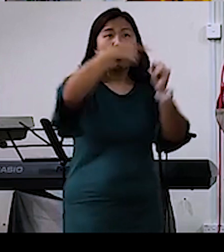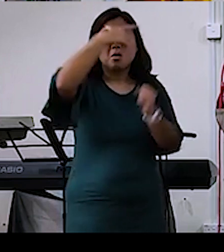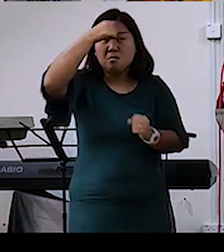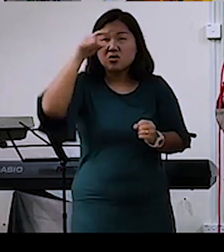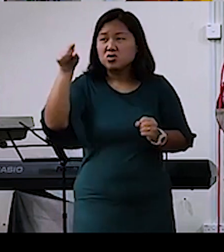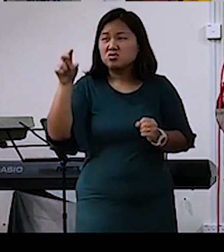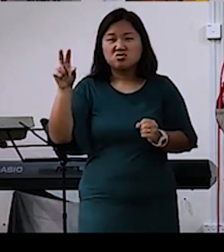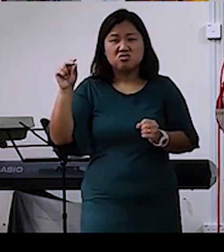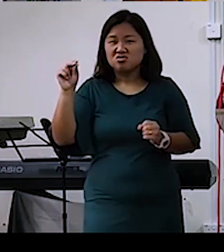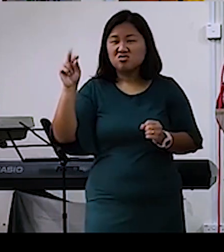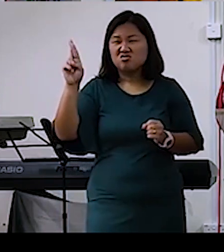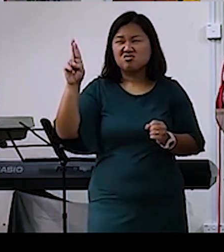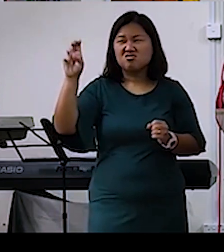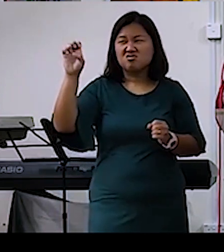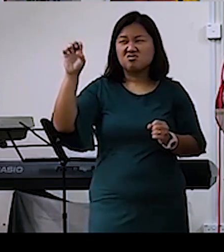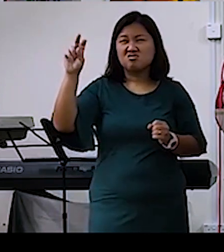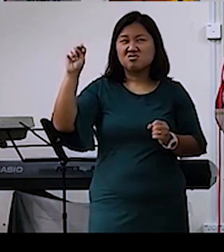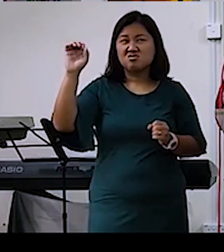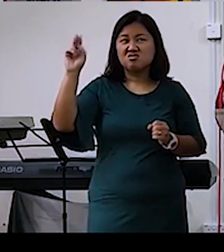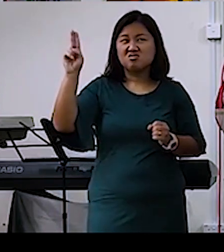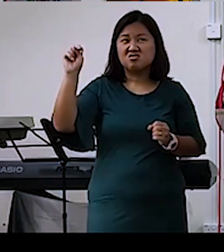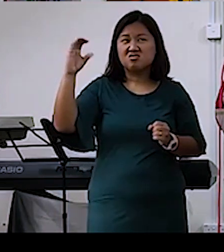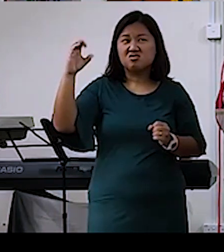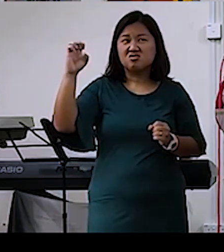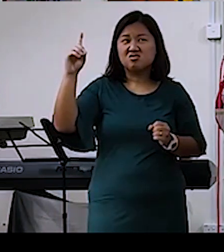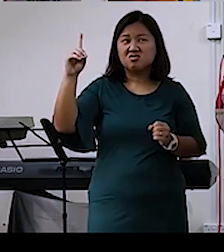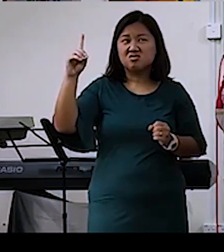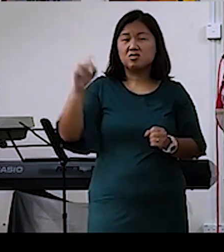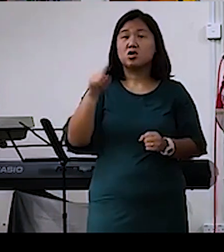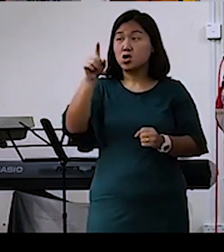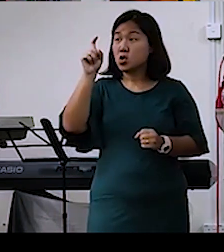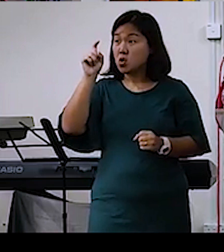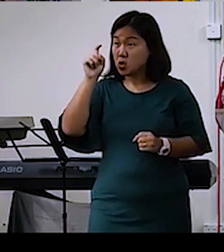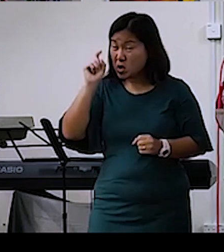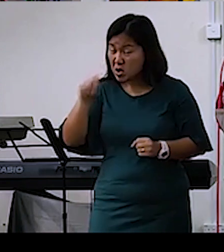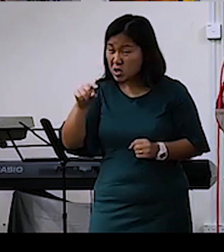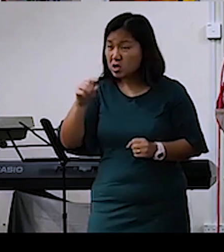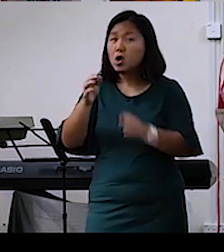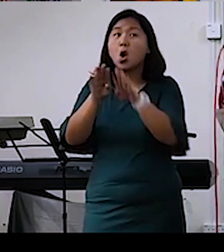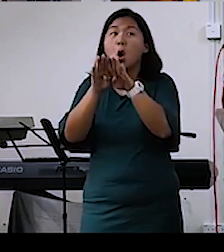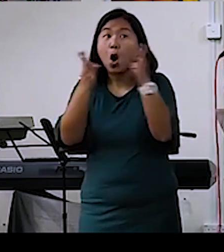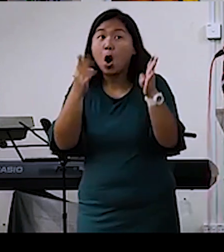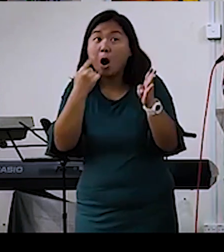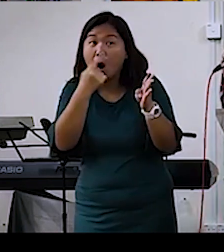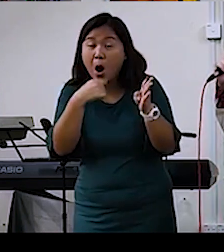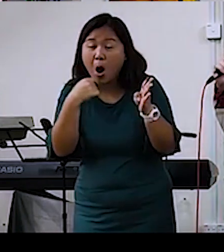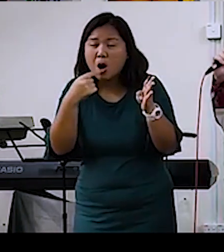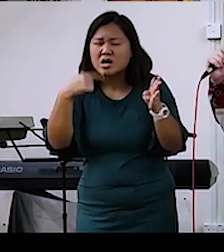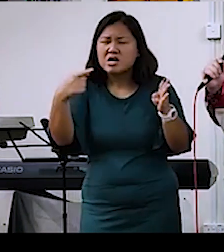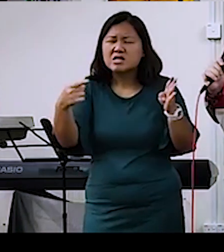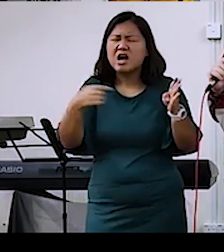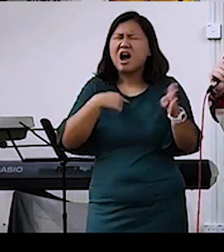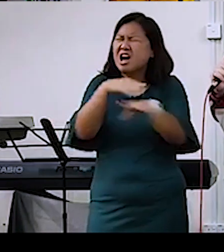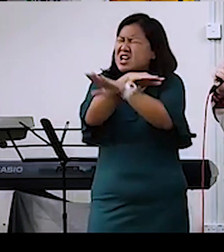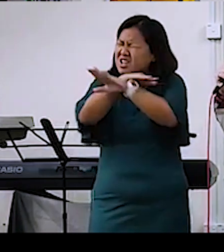you're struggling with, you got to open that mouth and renounce. I renounce. And renounce not just one time. You got to renounce until you are set